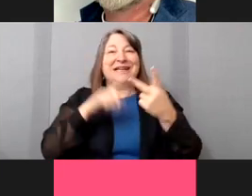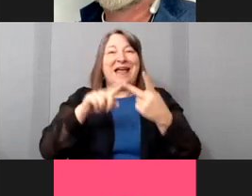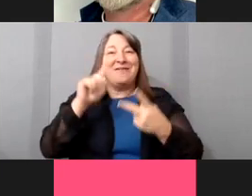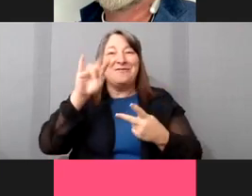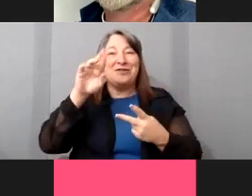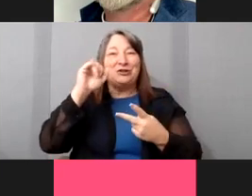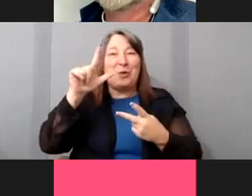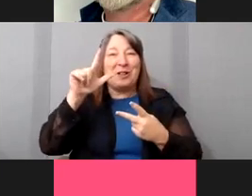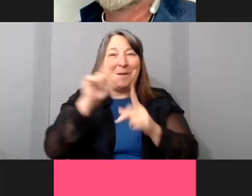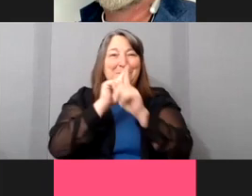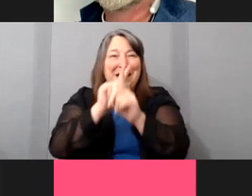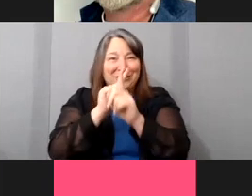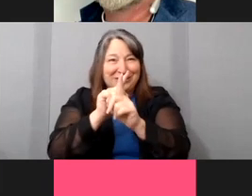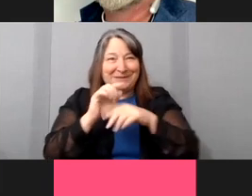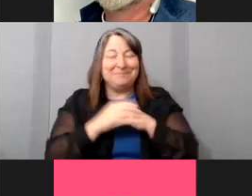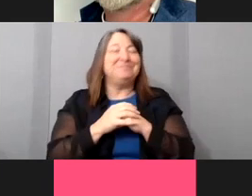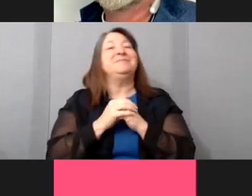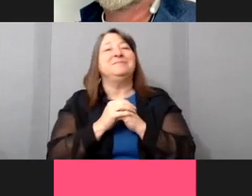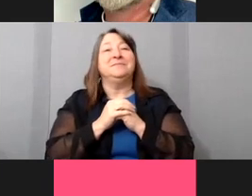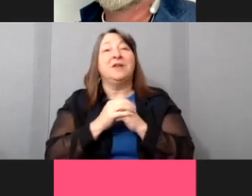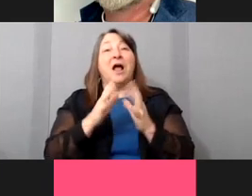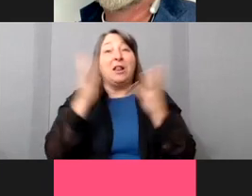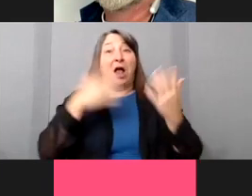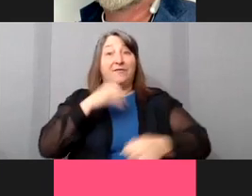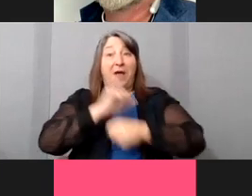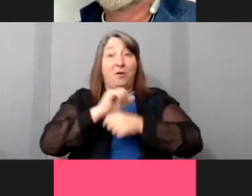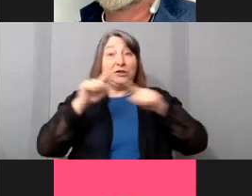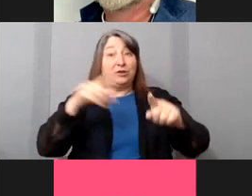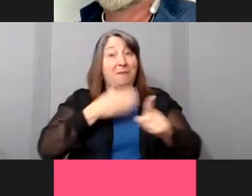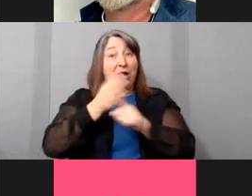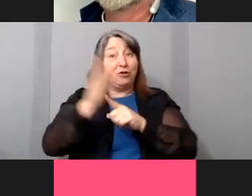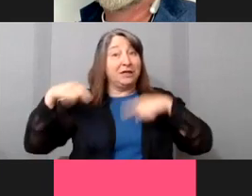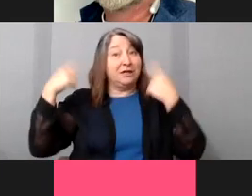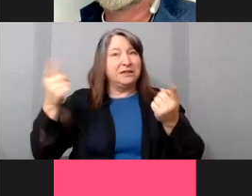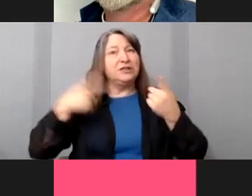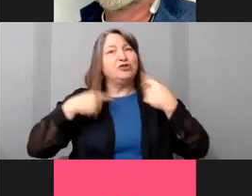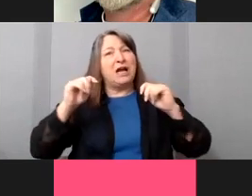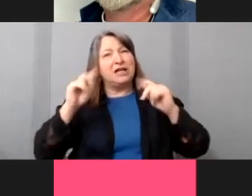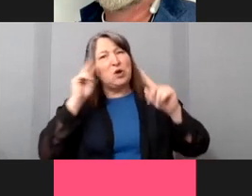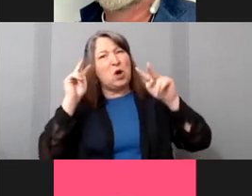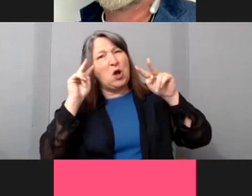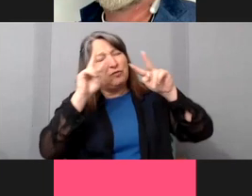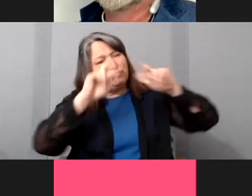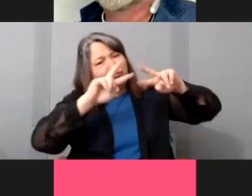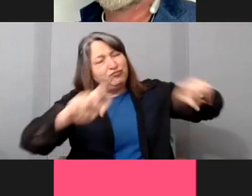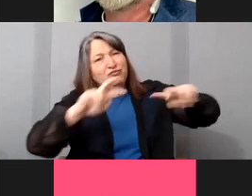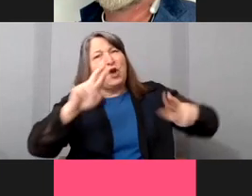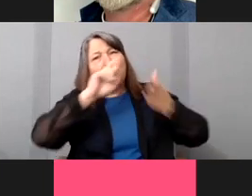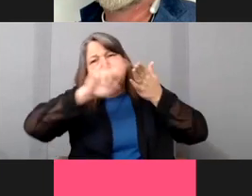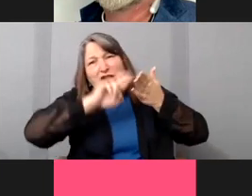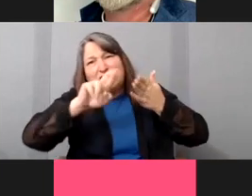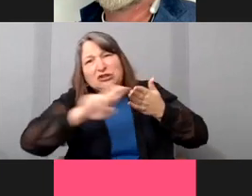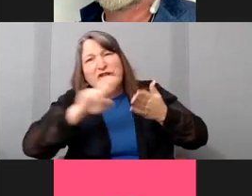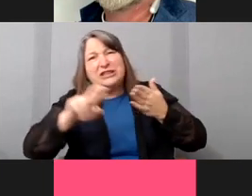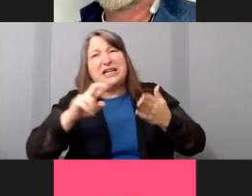please. So a lot of my work over my career has been trying to look at research and help codify kind of what we know